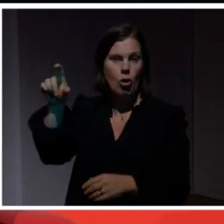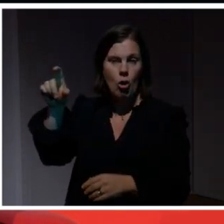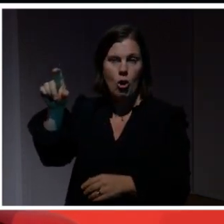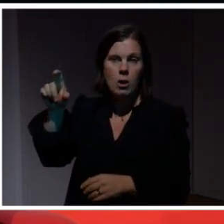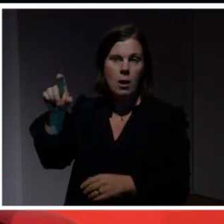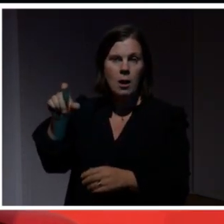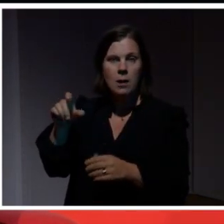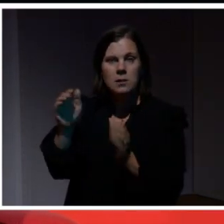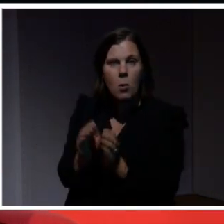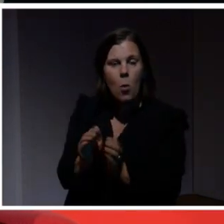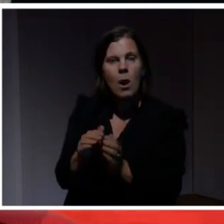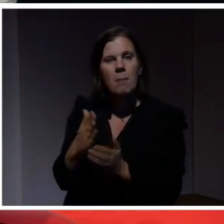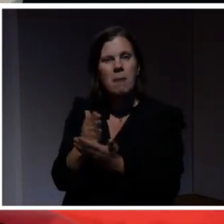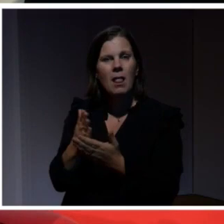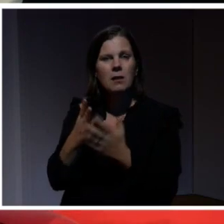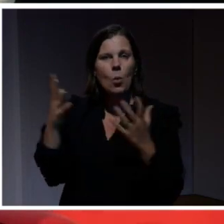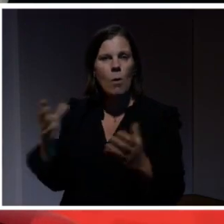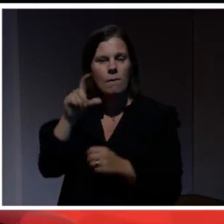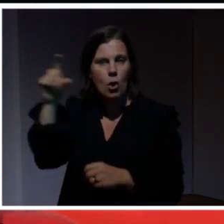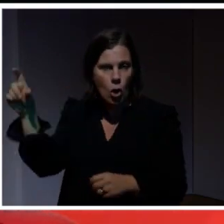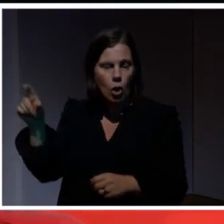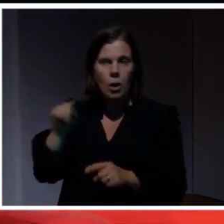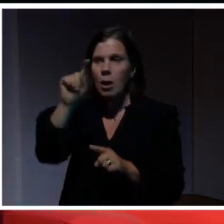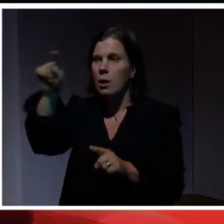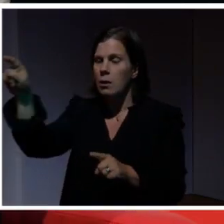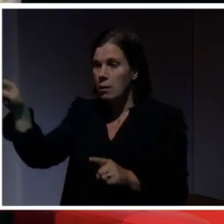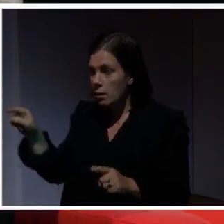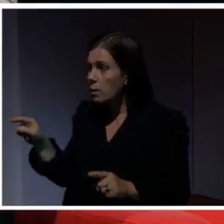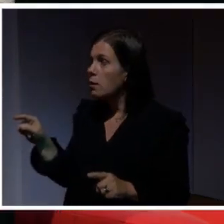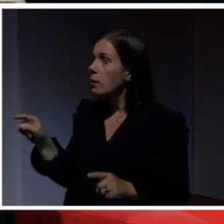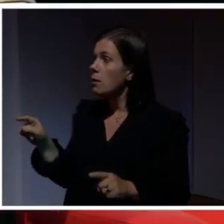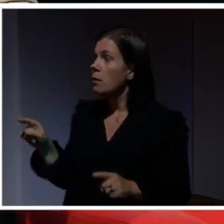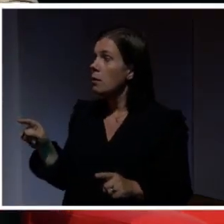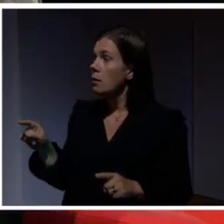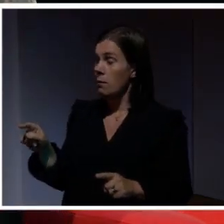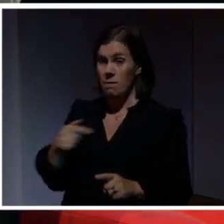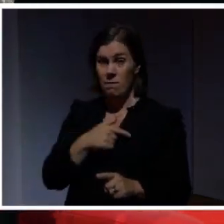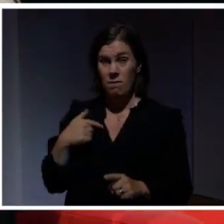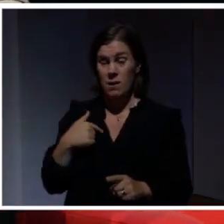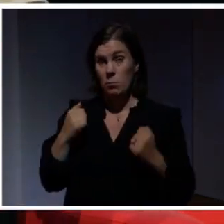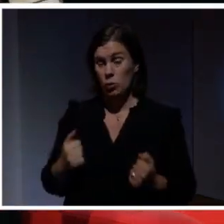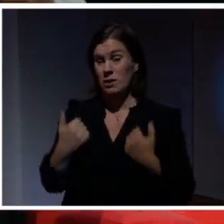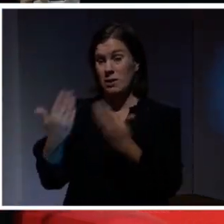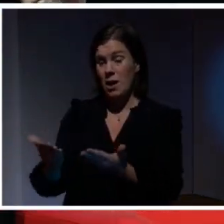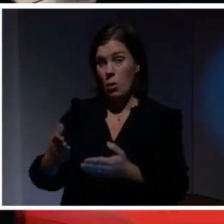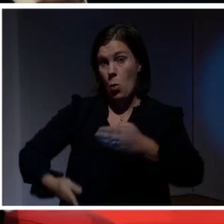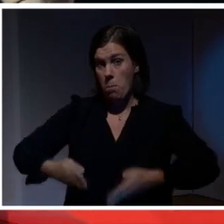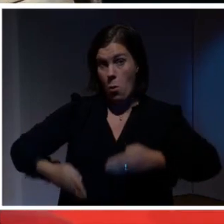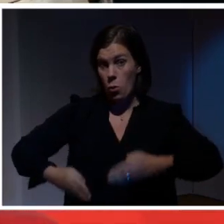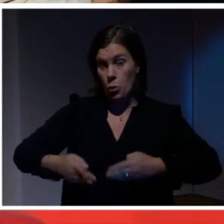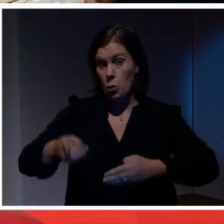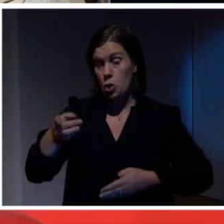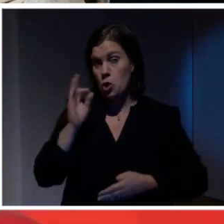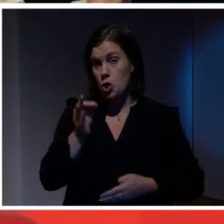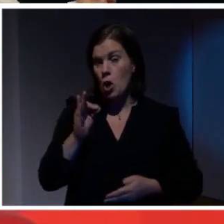small and medium-sized companies that are out in rural areas, today we have to give them a robot and they have to hire